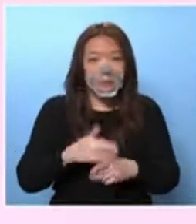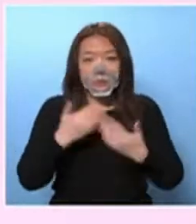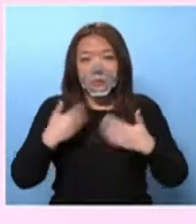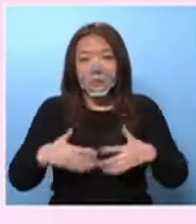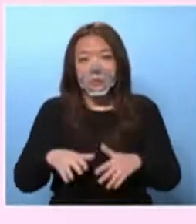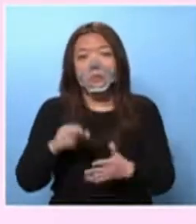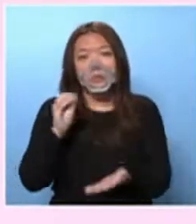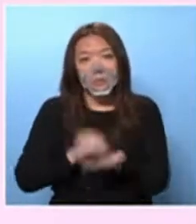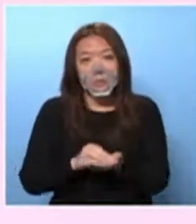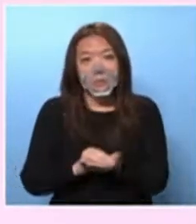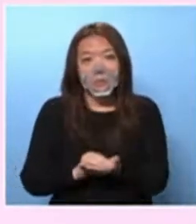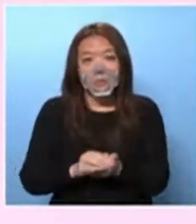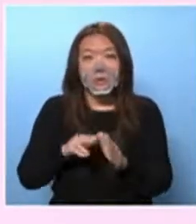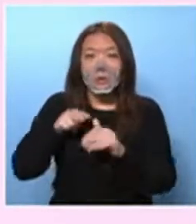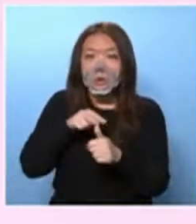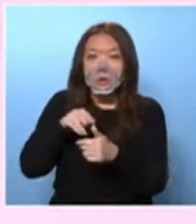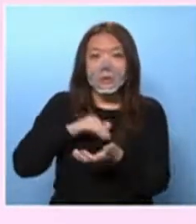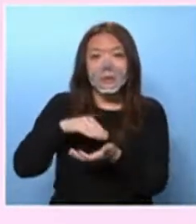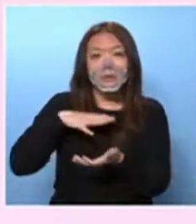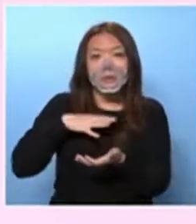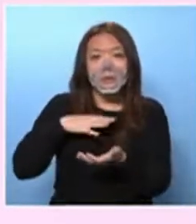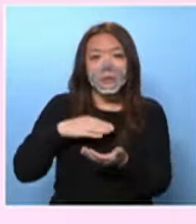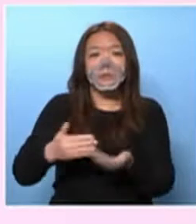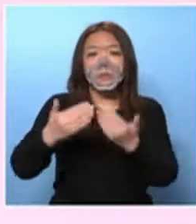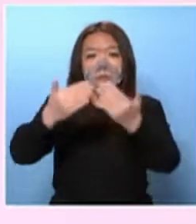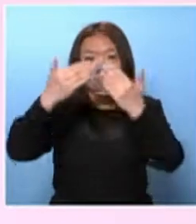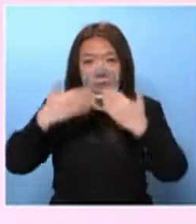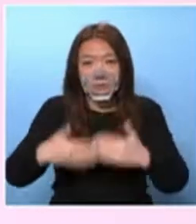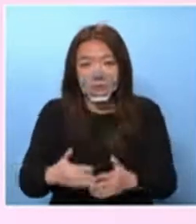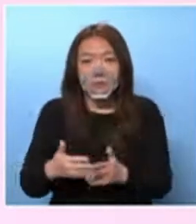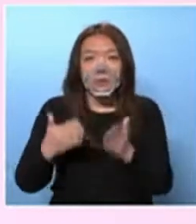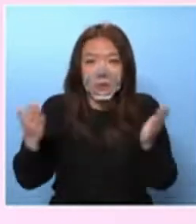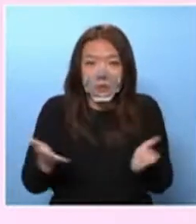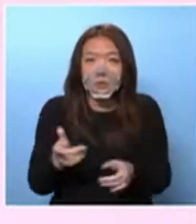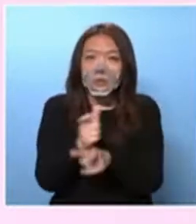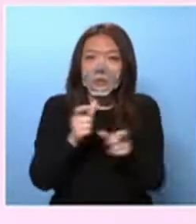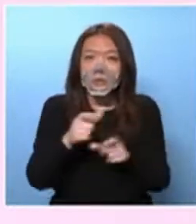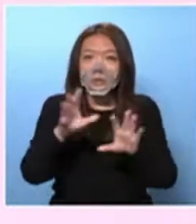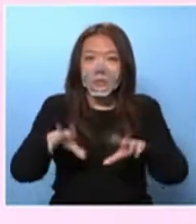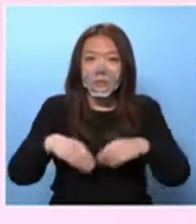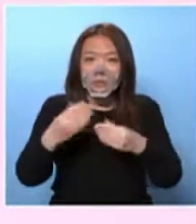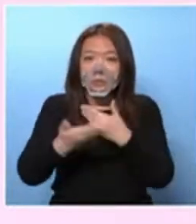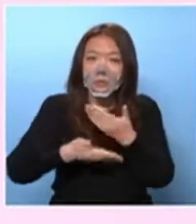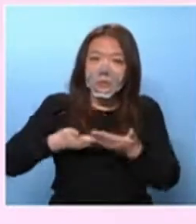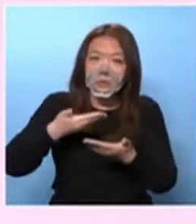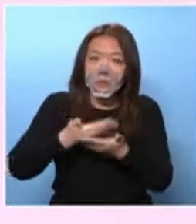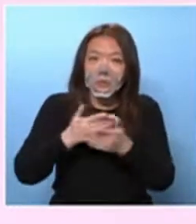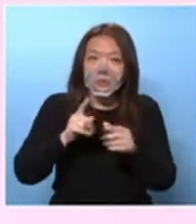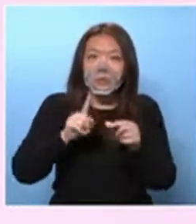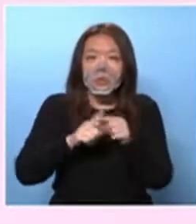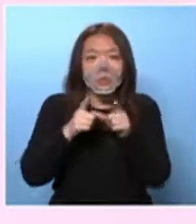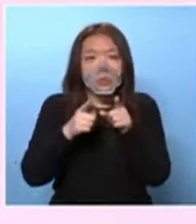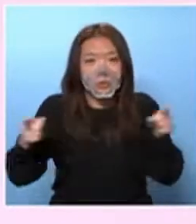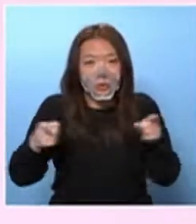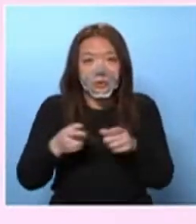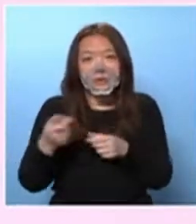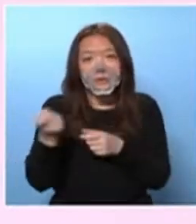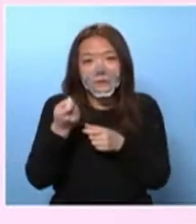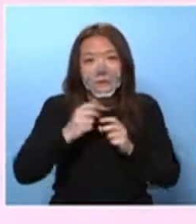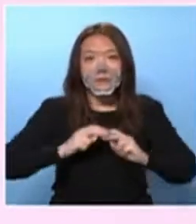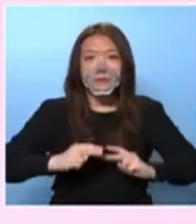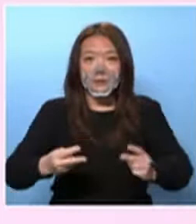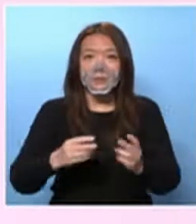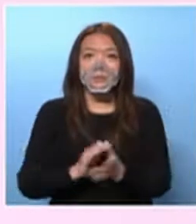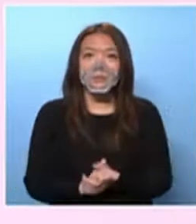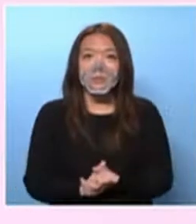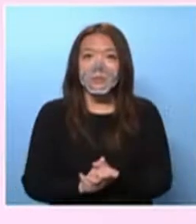and our difficulties will eventually go away. After containing the epidemic, our next task will be to propel economic revival